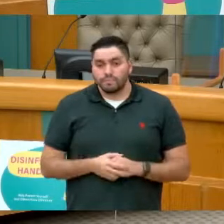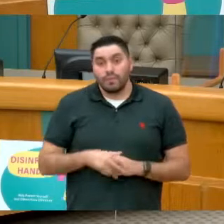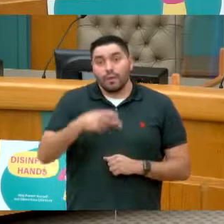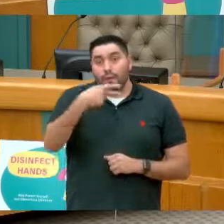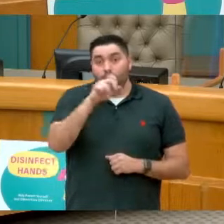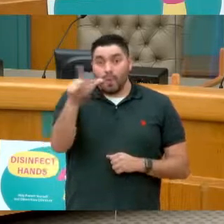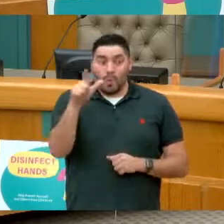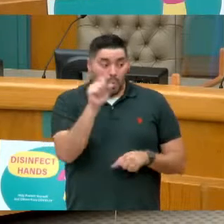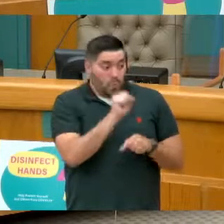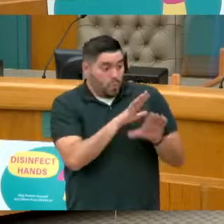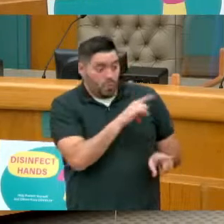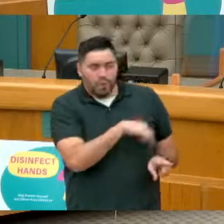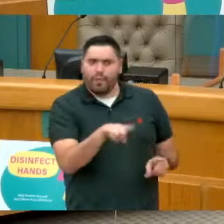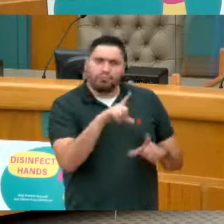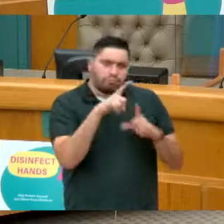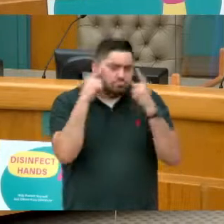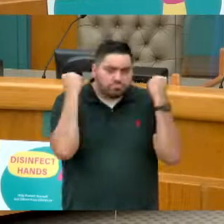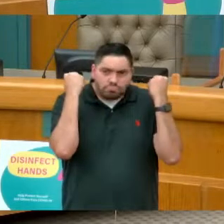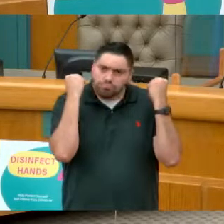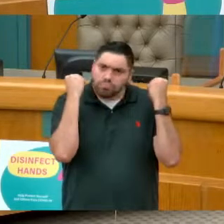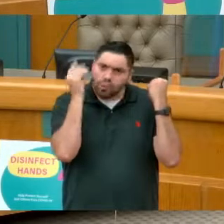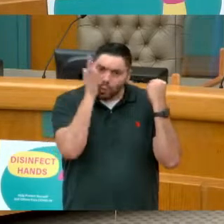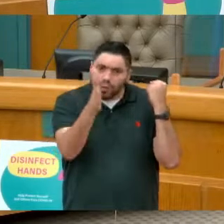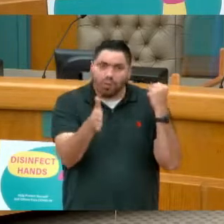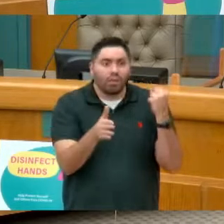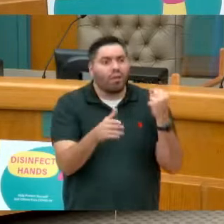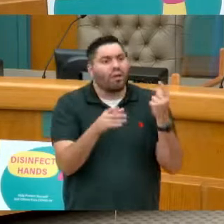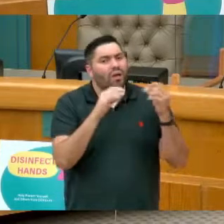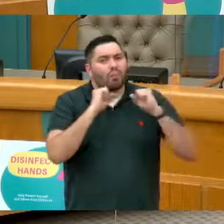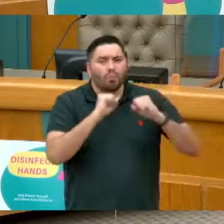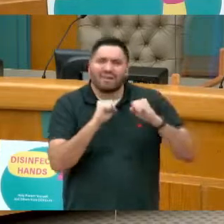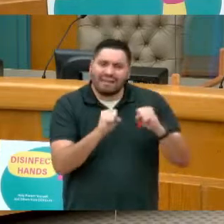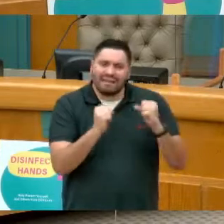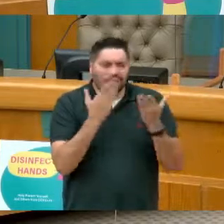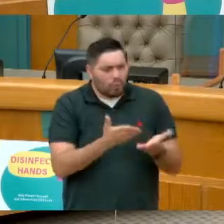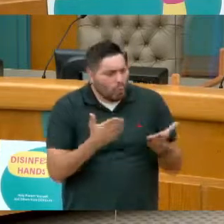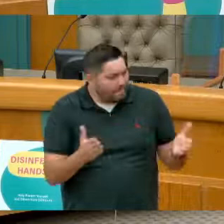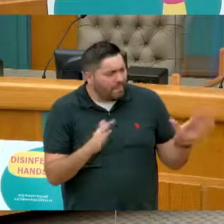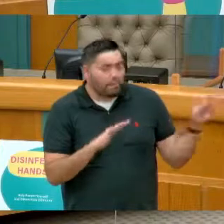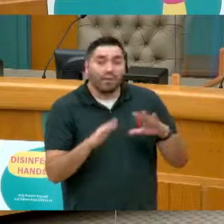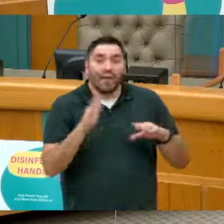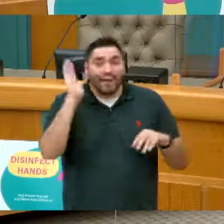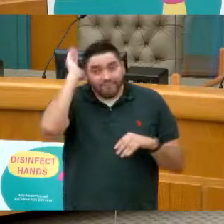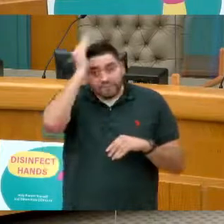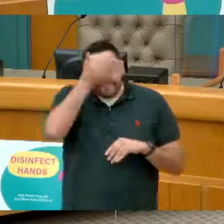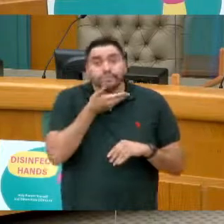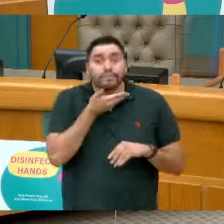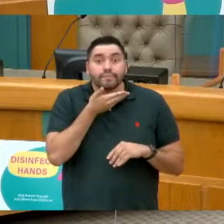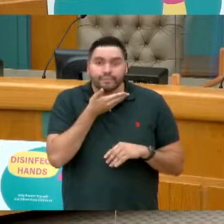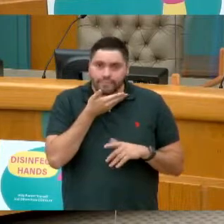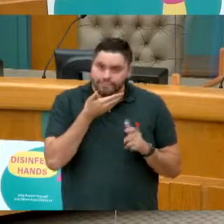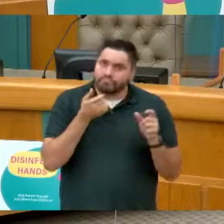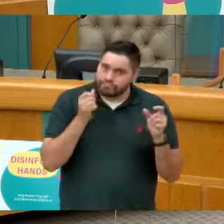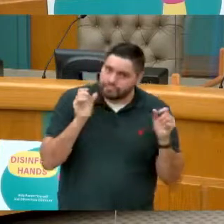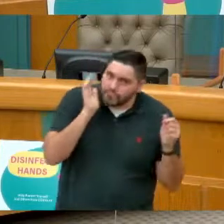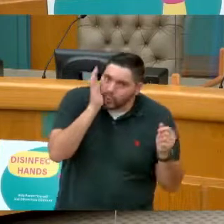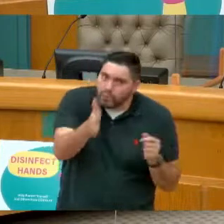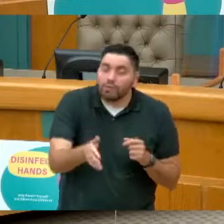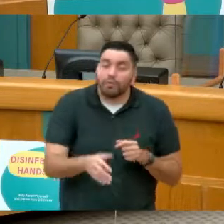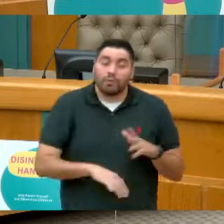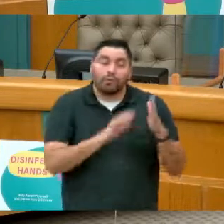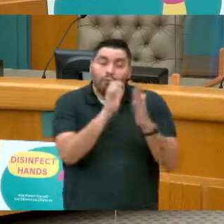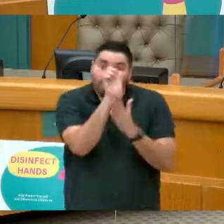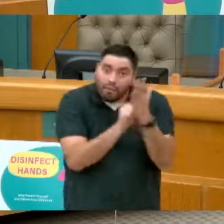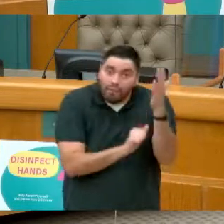after you check in, and you're giving your access code. And you'll use that Q-tip because we have touchscreen voting machines, and you'll use the Q-tip